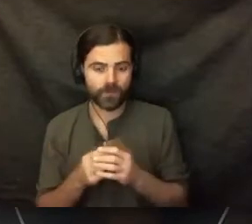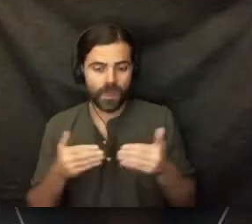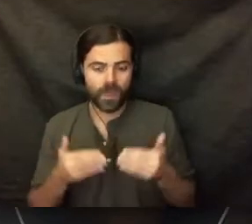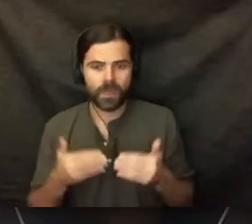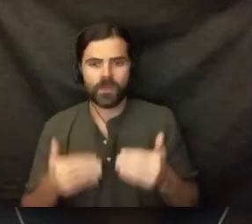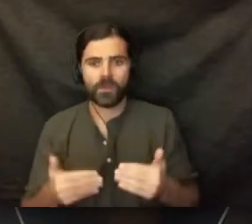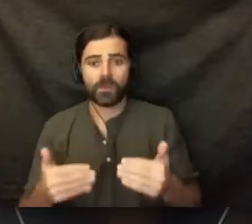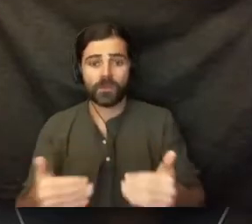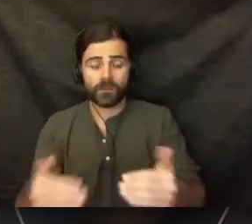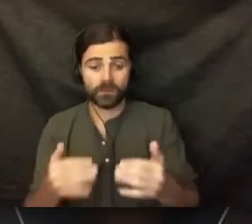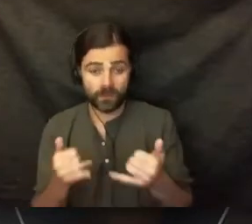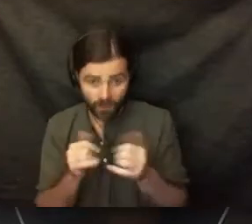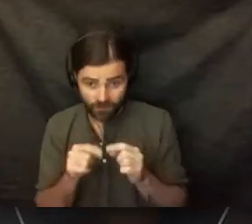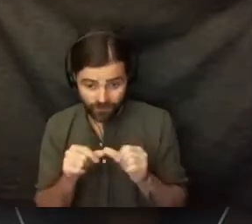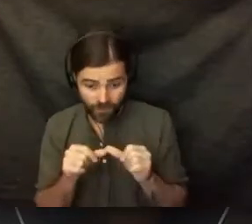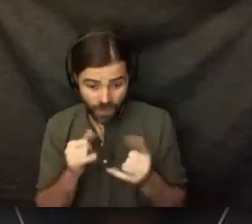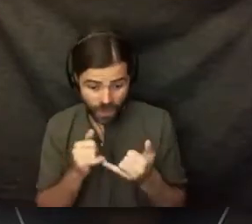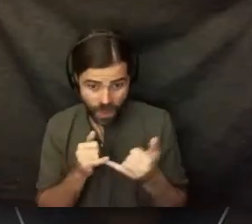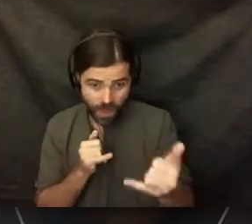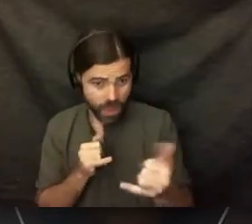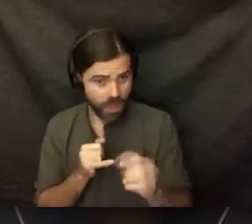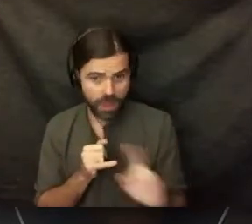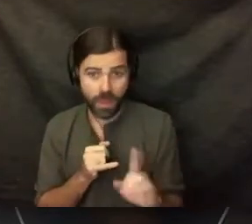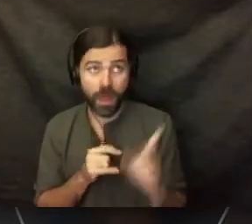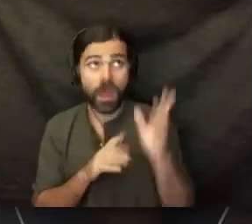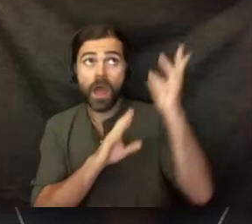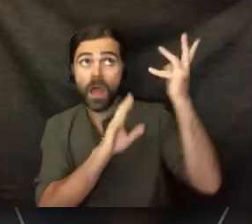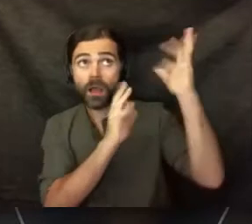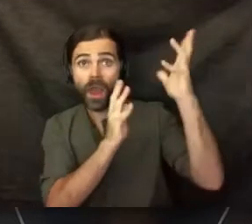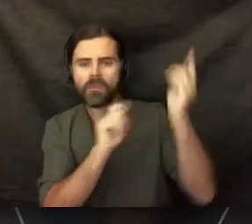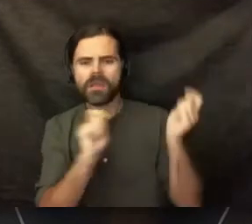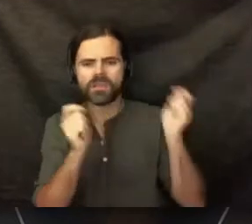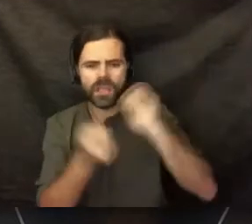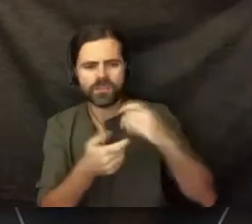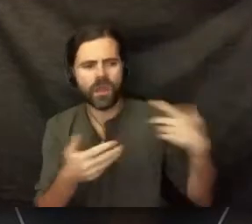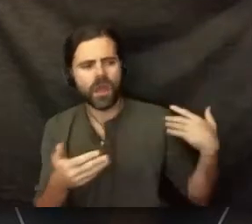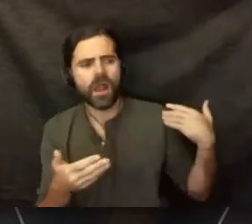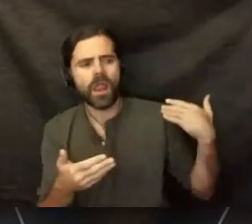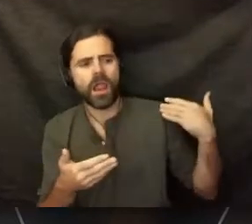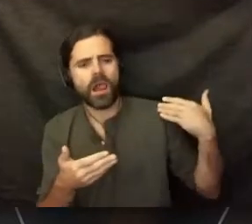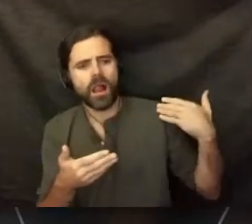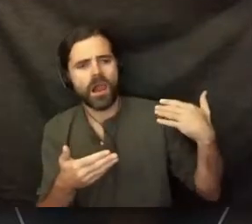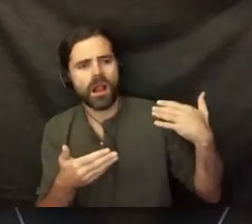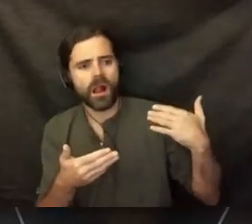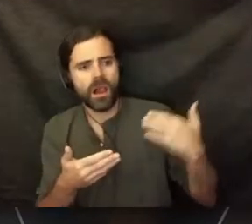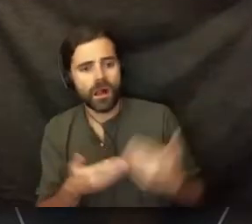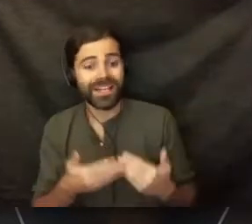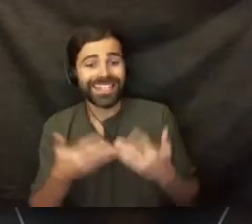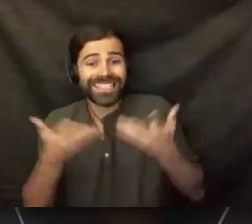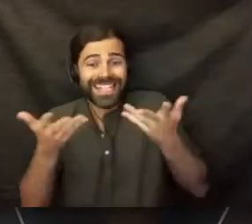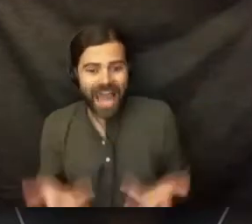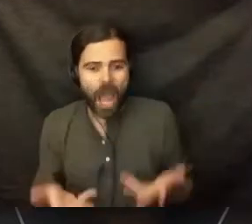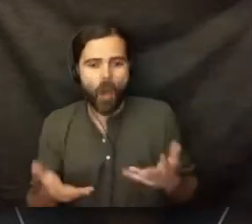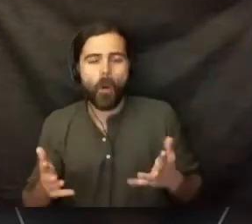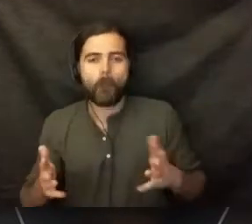linear. Climate change has been building for many, many years. It is now starting to cascade into significant impacts. And it has cascading impacts, so